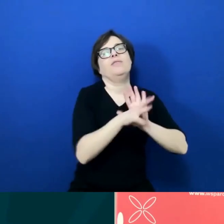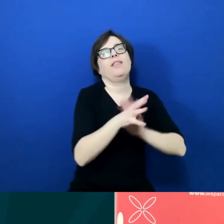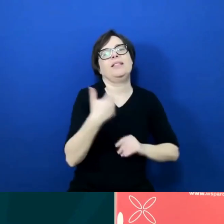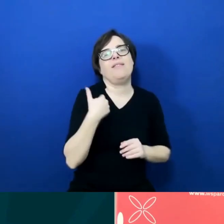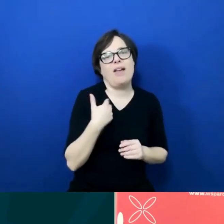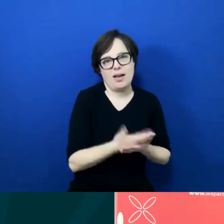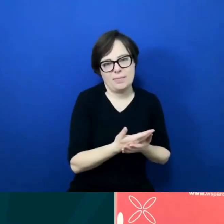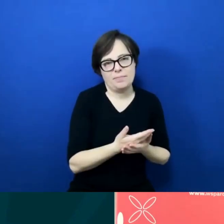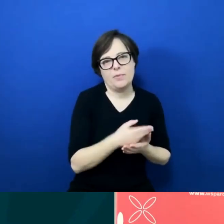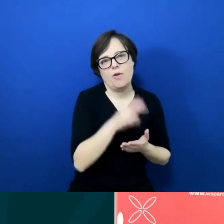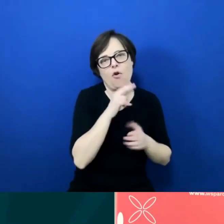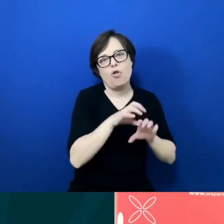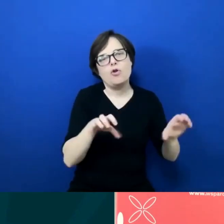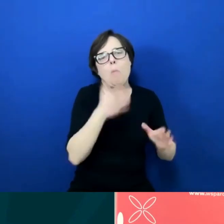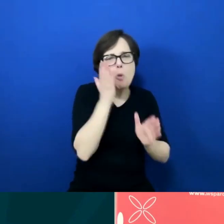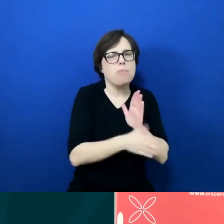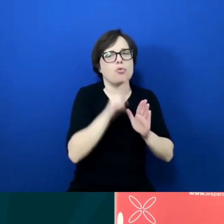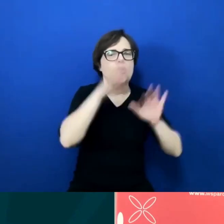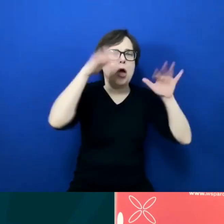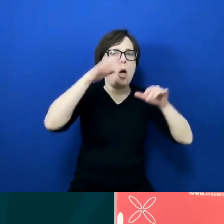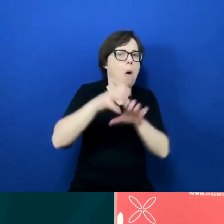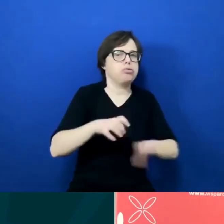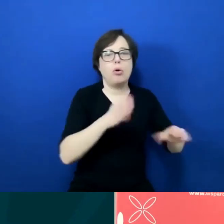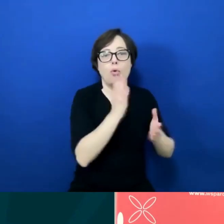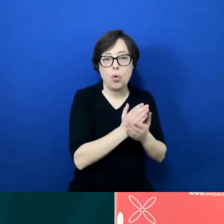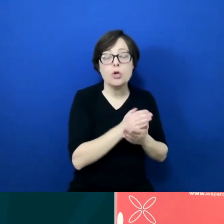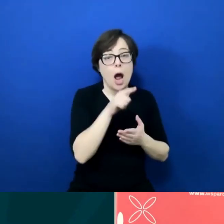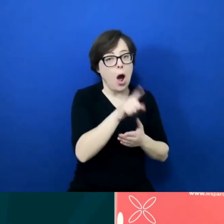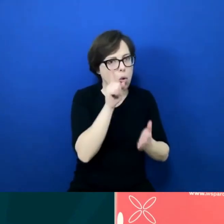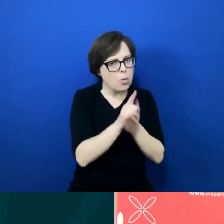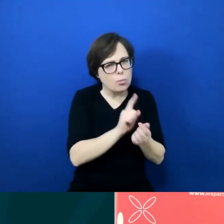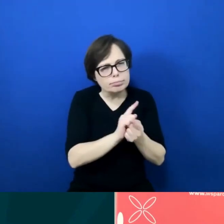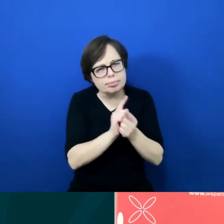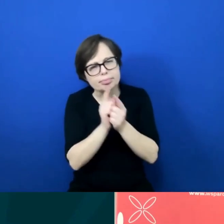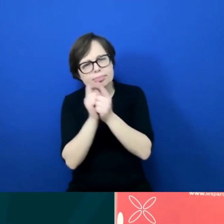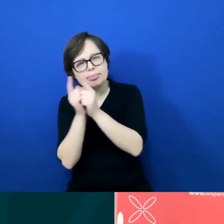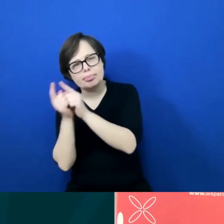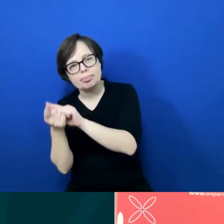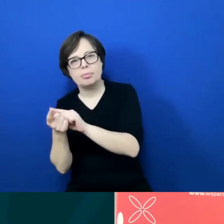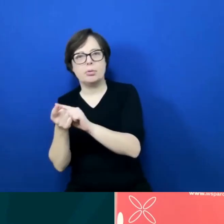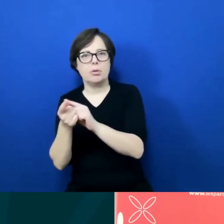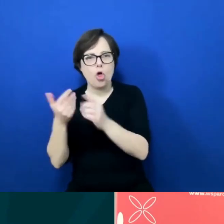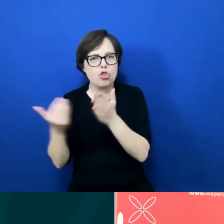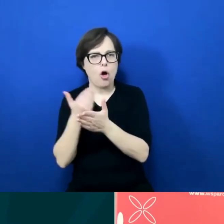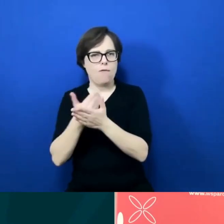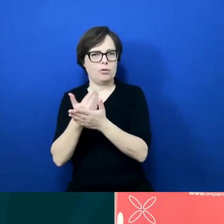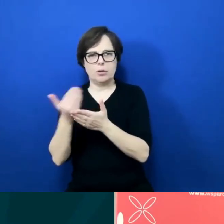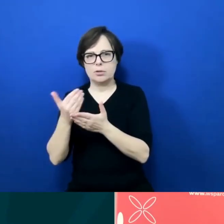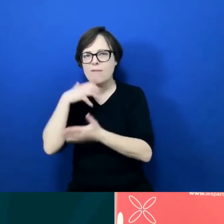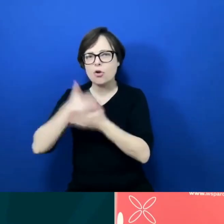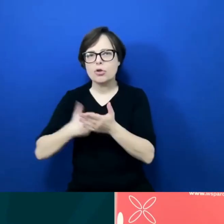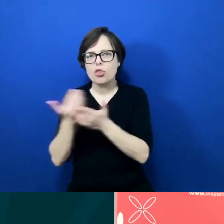this 19th century of sewerage that just collects the water, to absolutely modern, cutting-edge